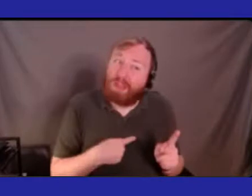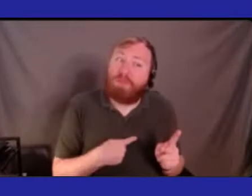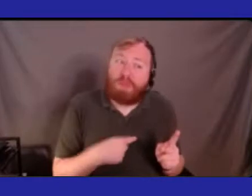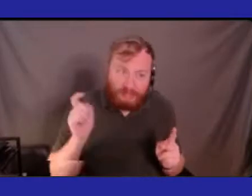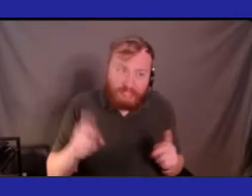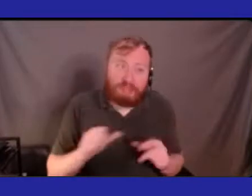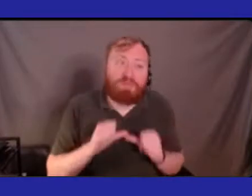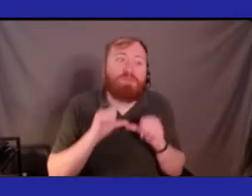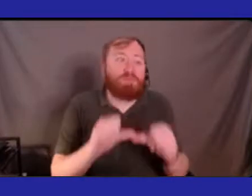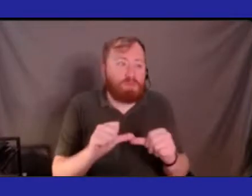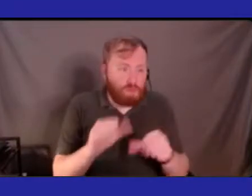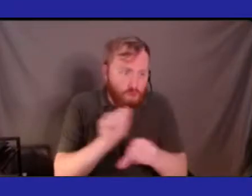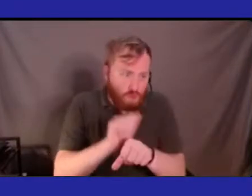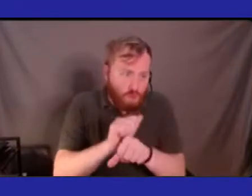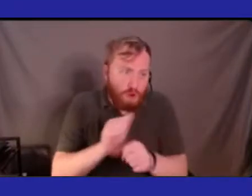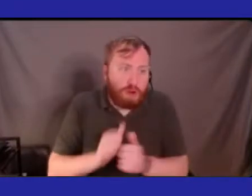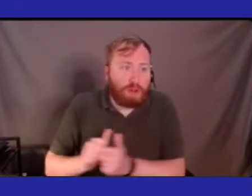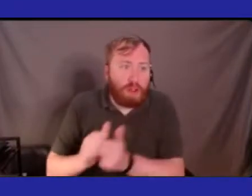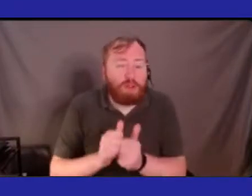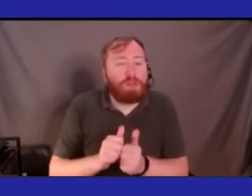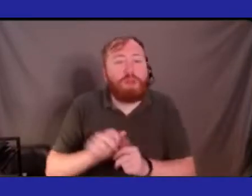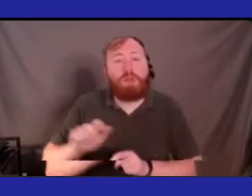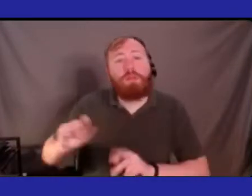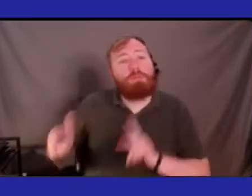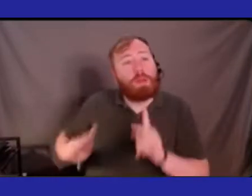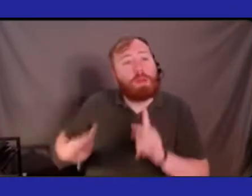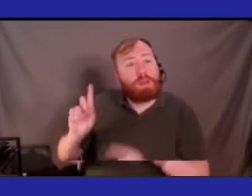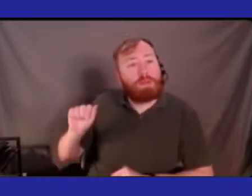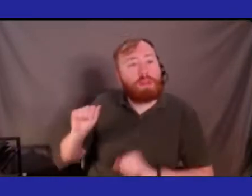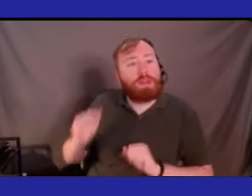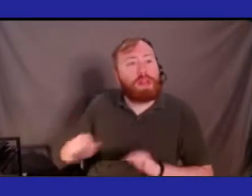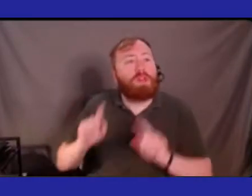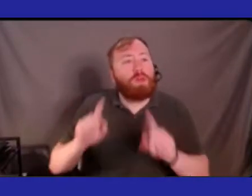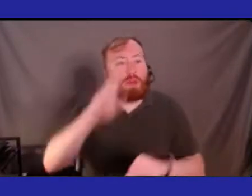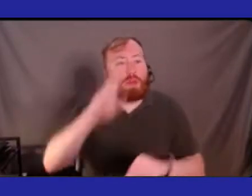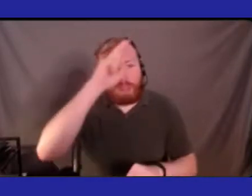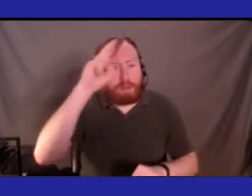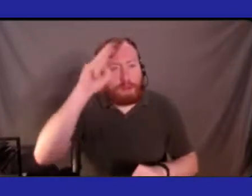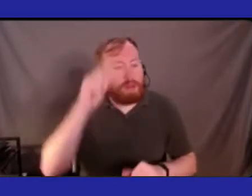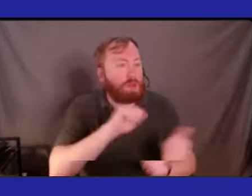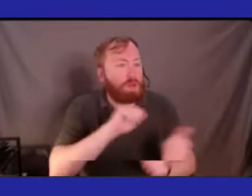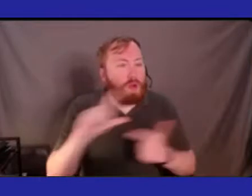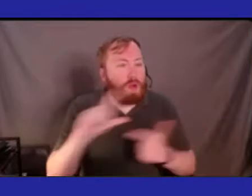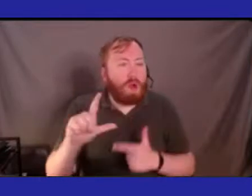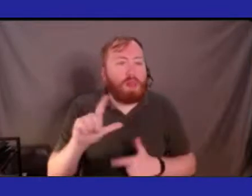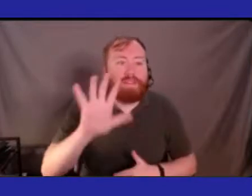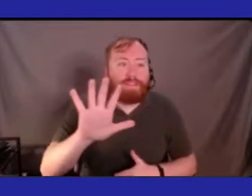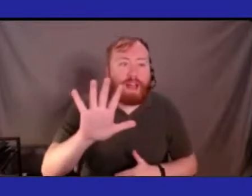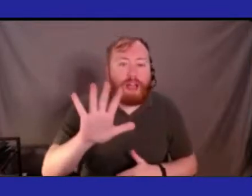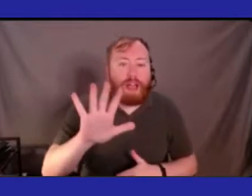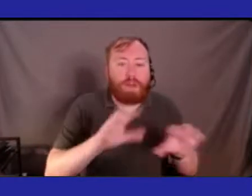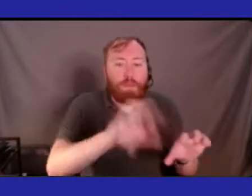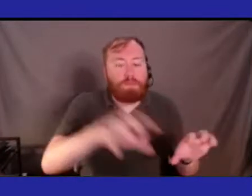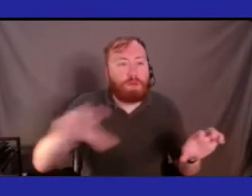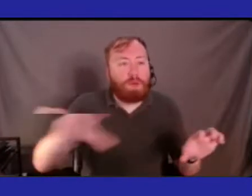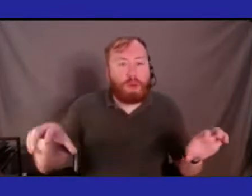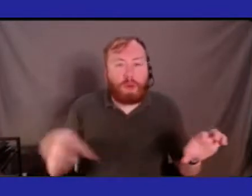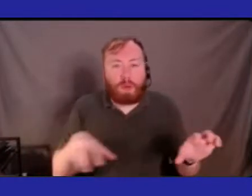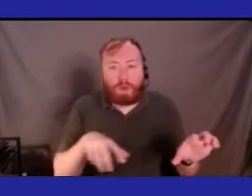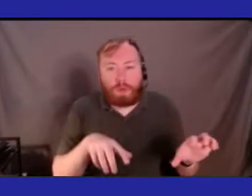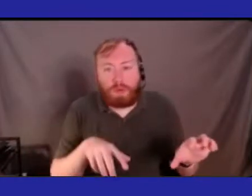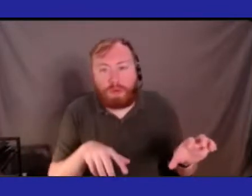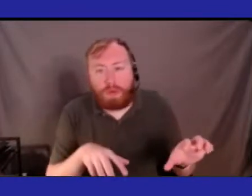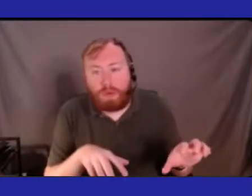can go to any of the hospitals in all the 5 boroughs. And I'm a very big supporter of Brooklyn South, and I'm still going to say Coney